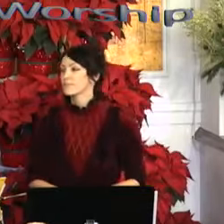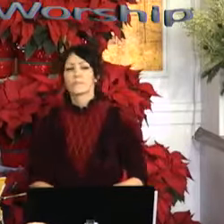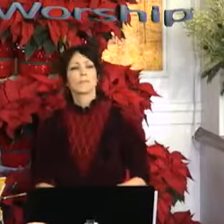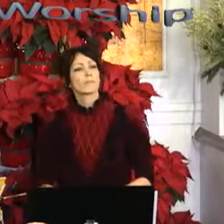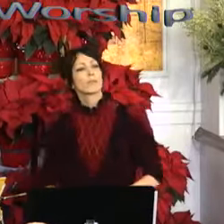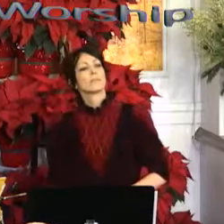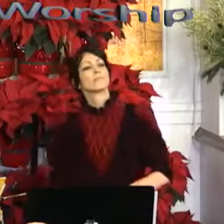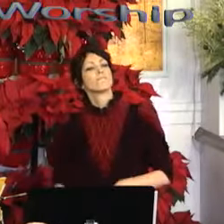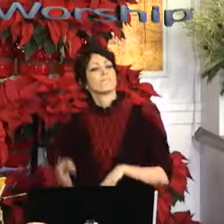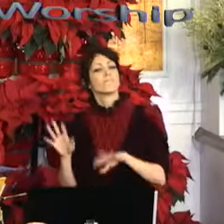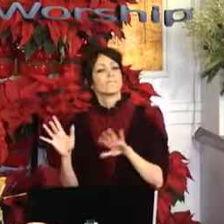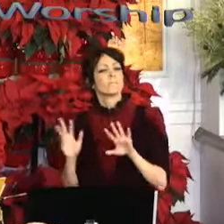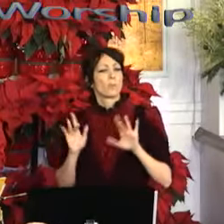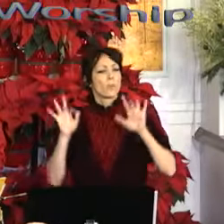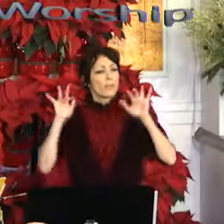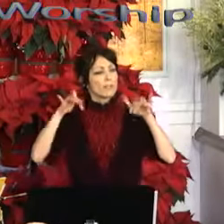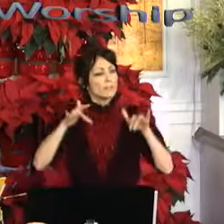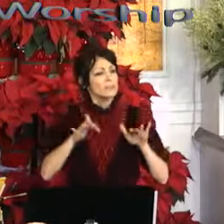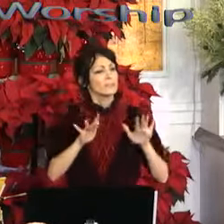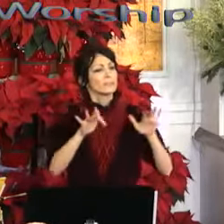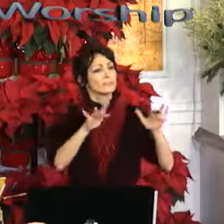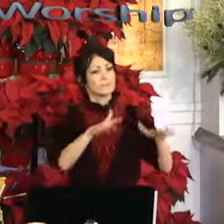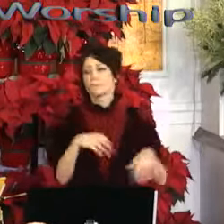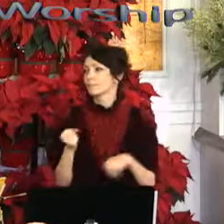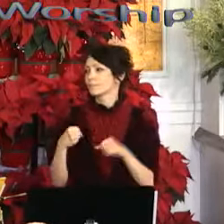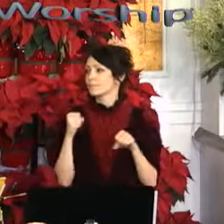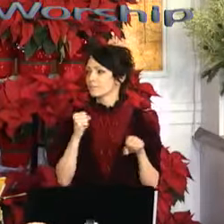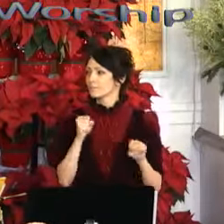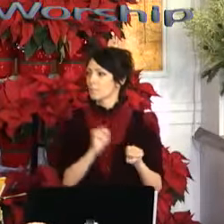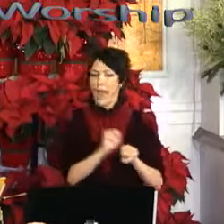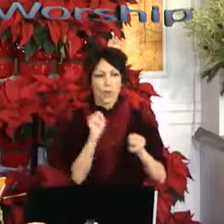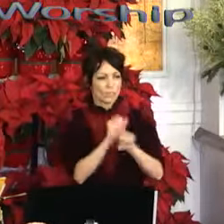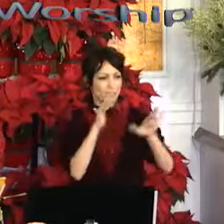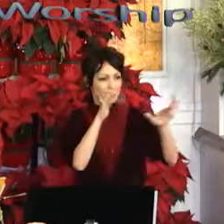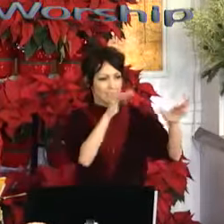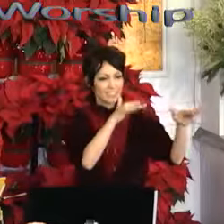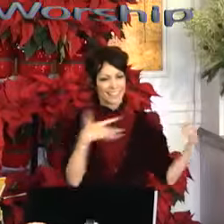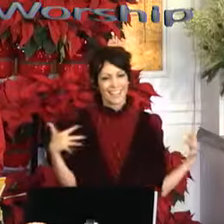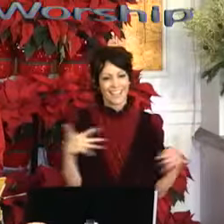Hope you still feel small when you, uh-oh.